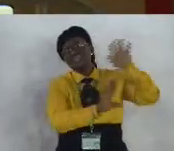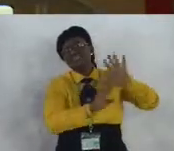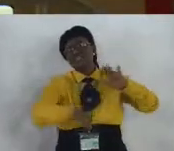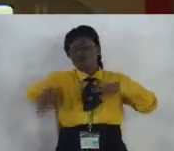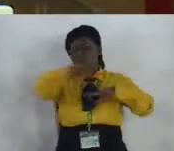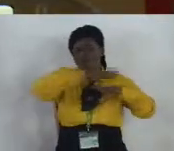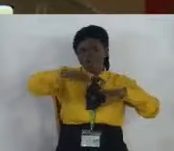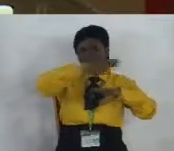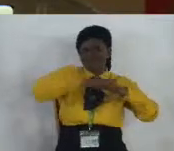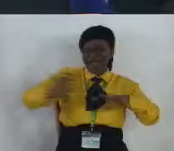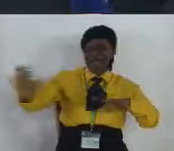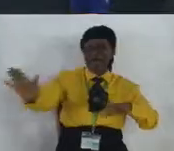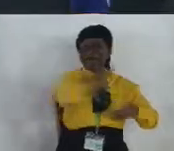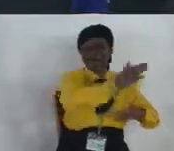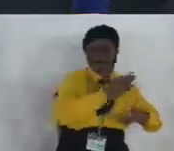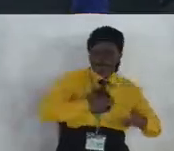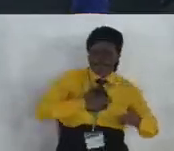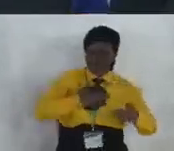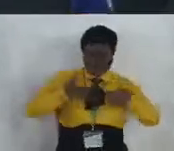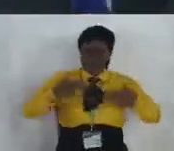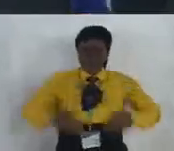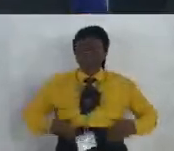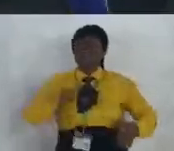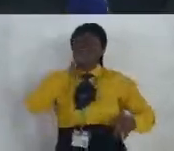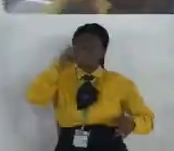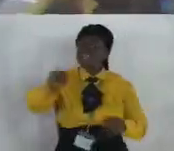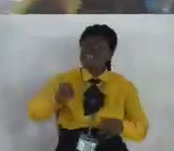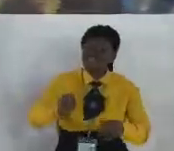body is over.